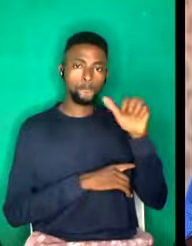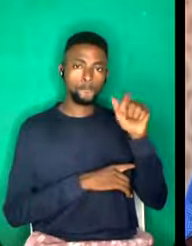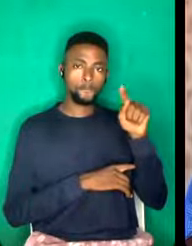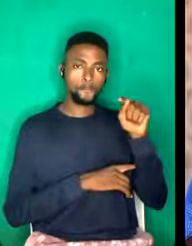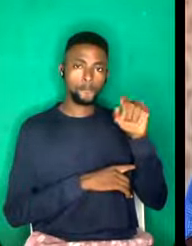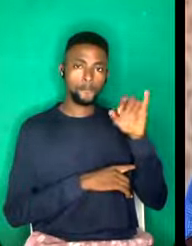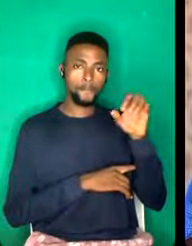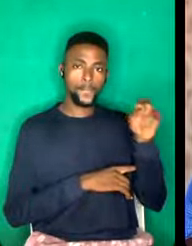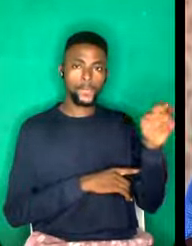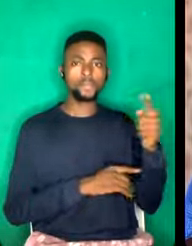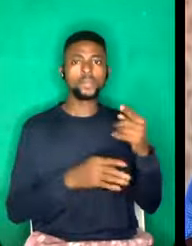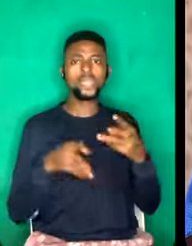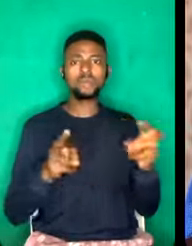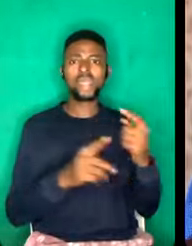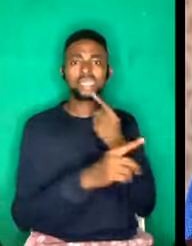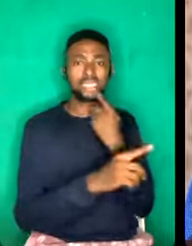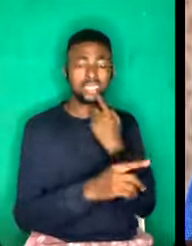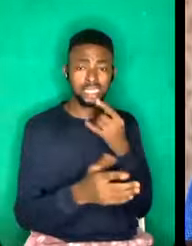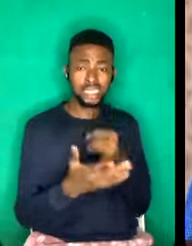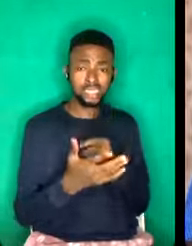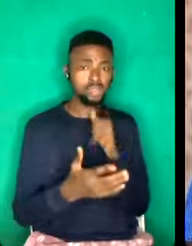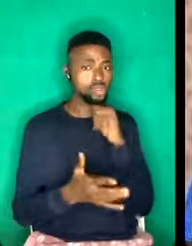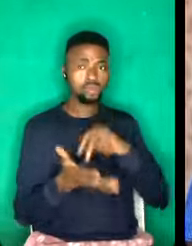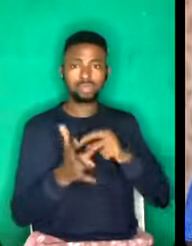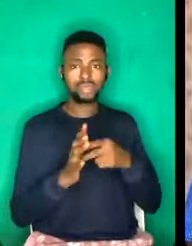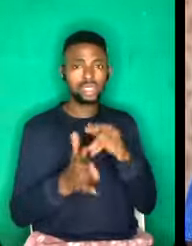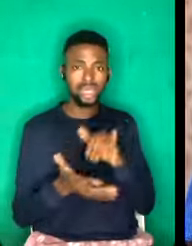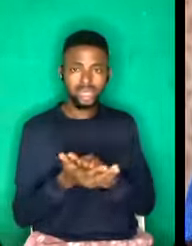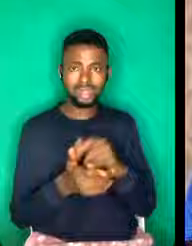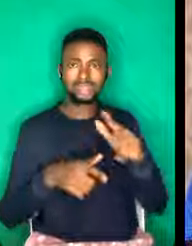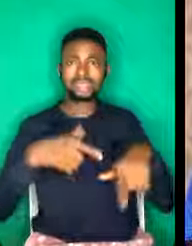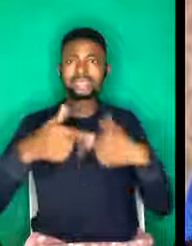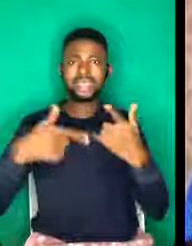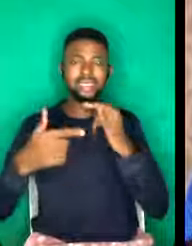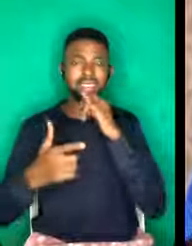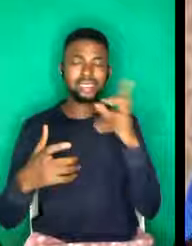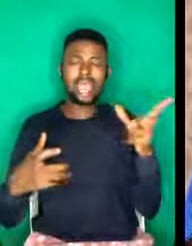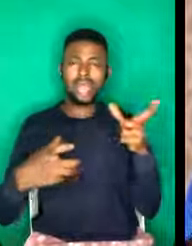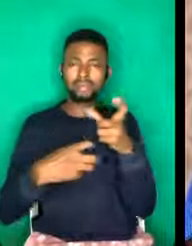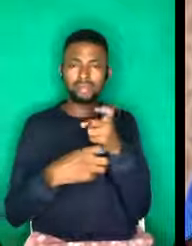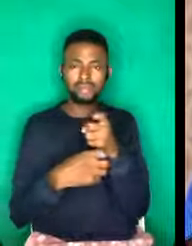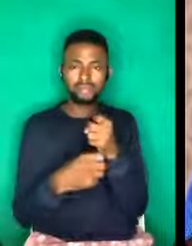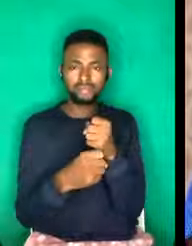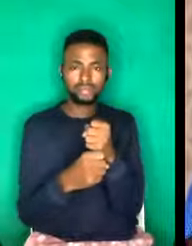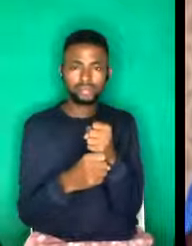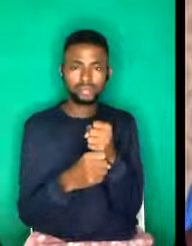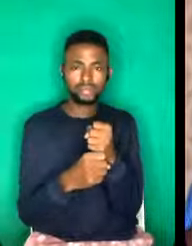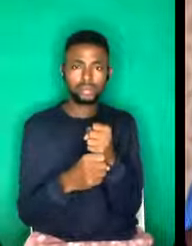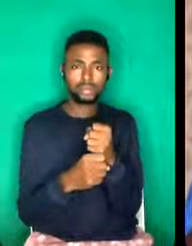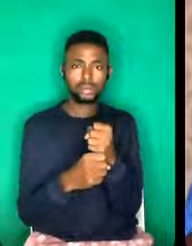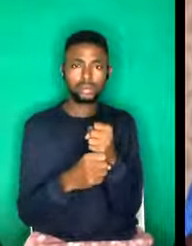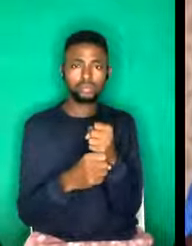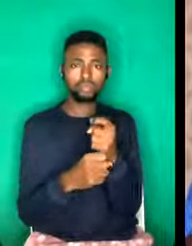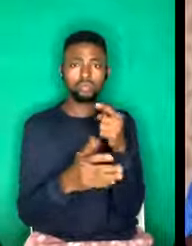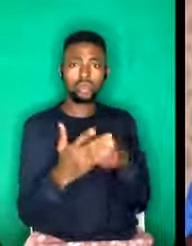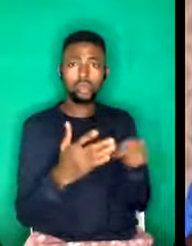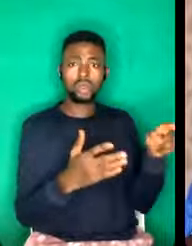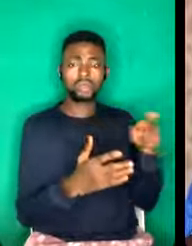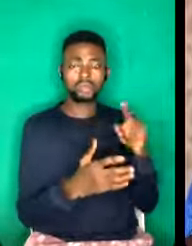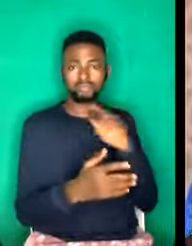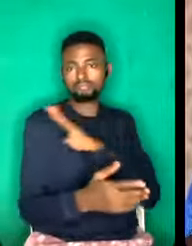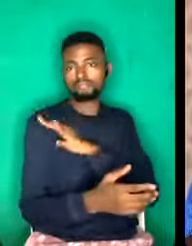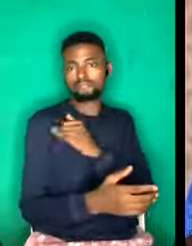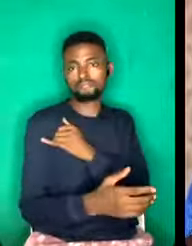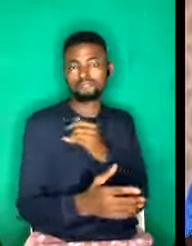literally that sign language is abbreviation. It is not. Say, what Mr. Bayo is doing presently,